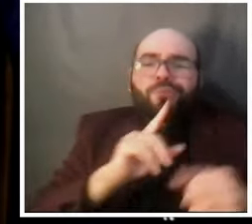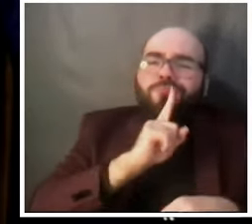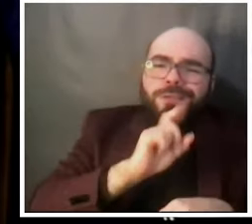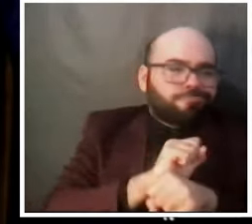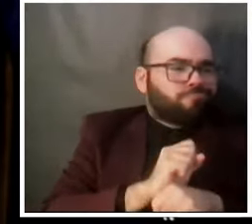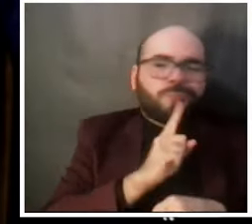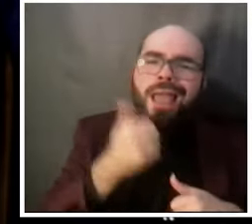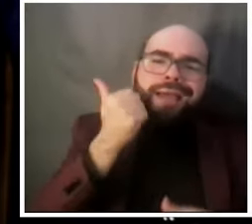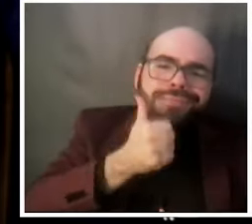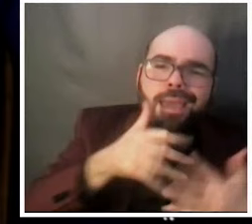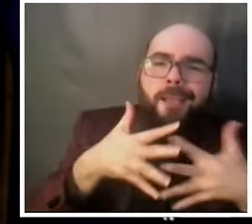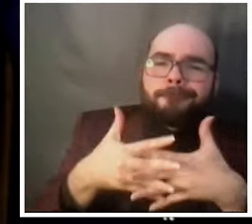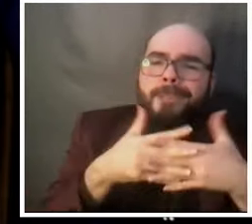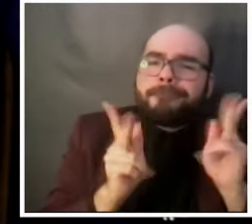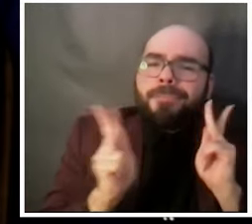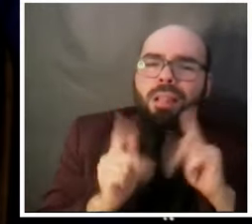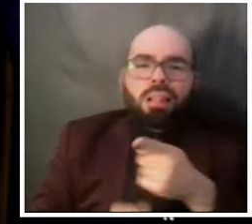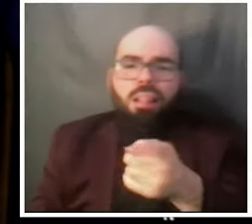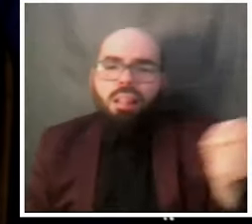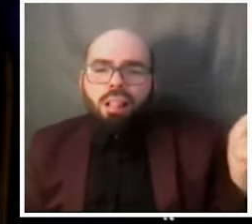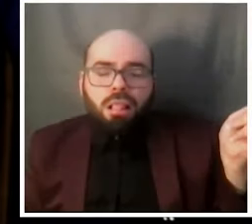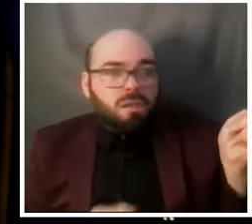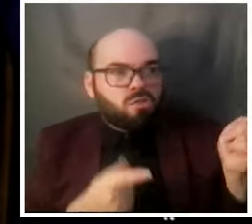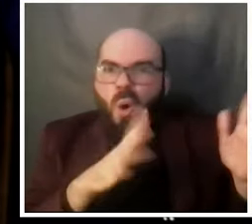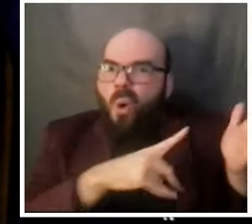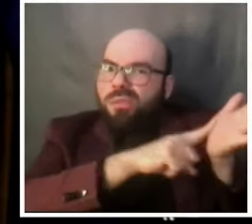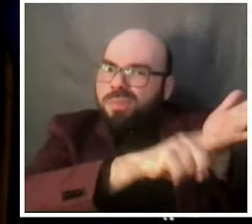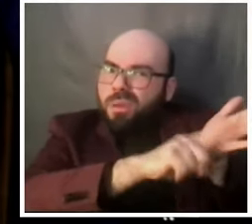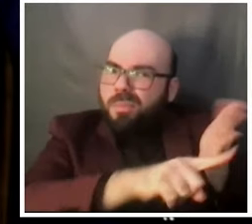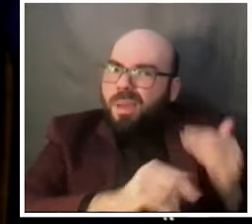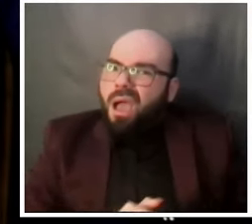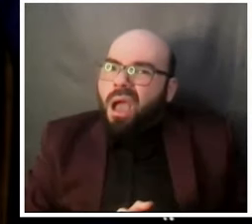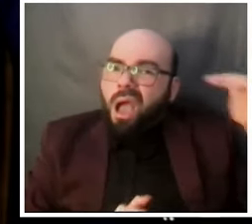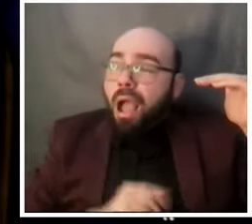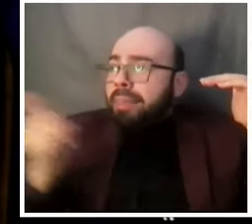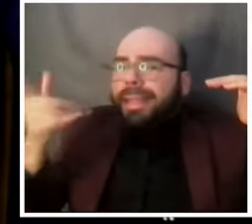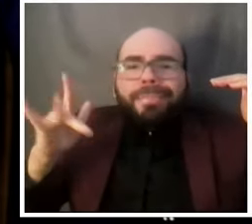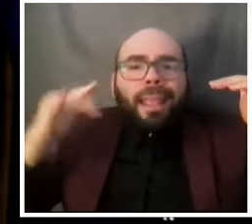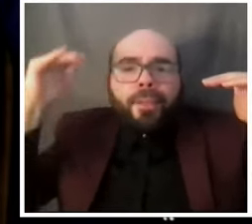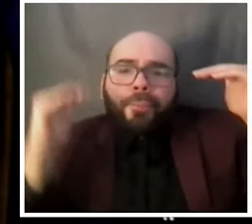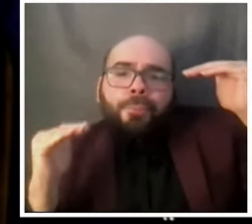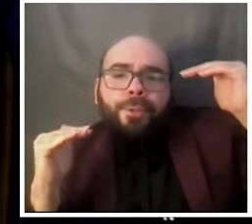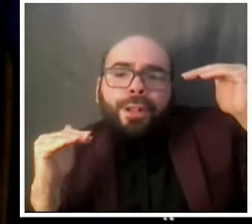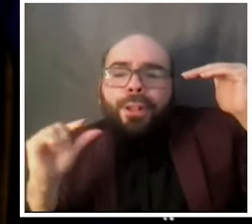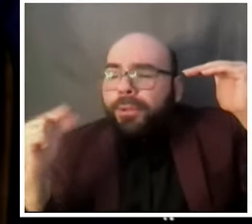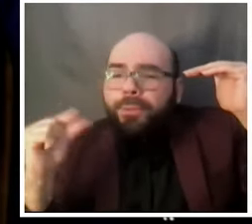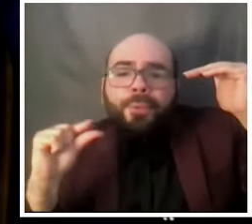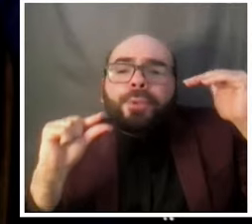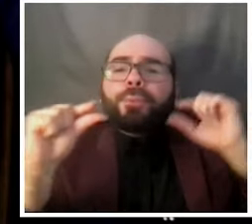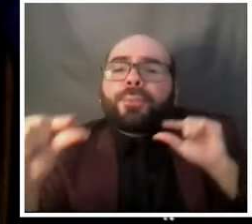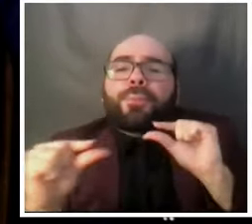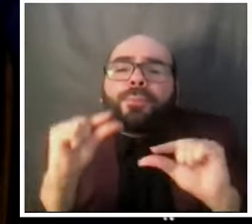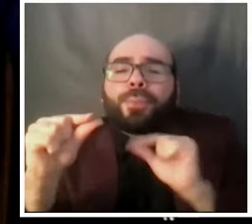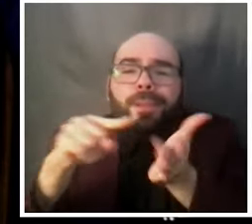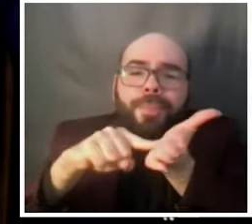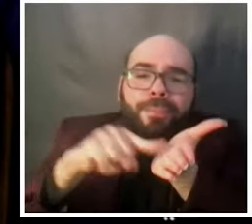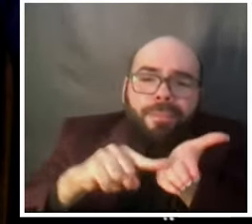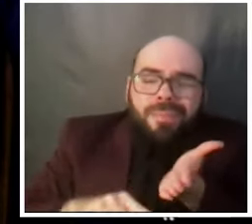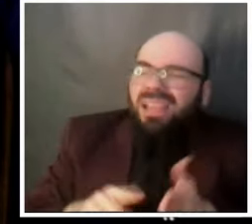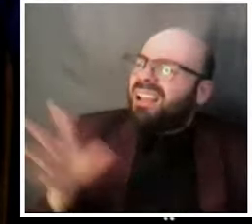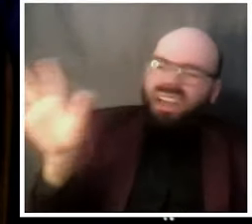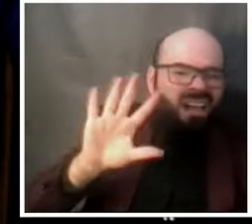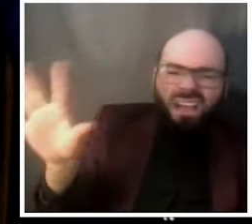time to raise the corporate tax minimum tax to at least 21%, so every big corporation finally has to pay their fair